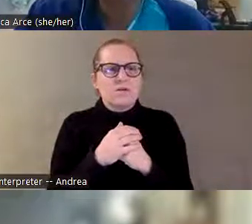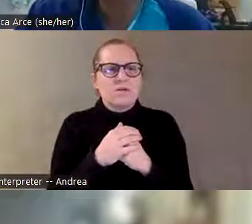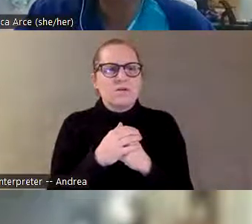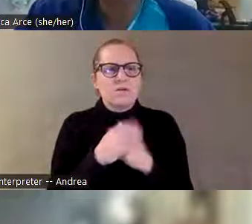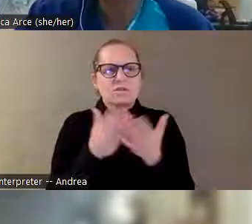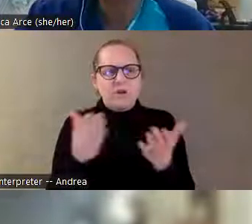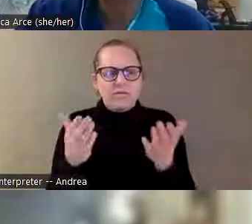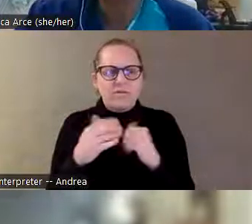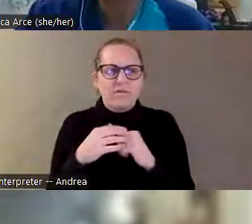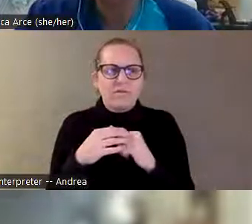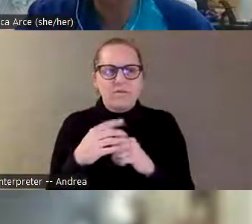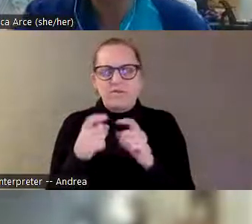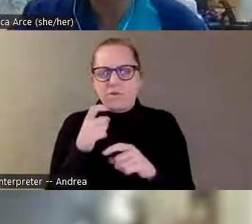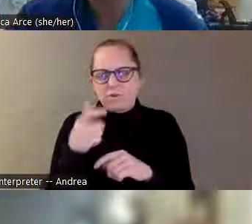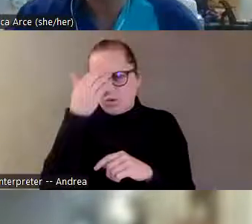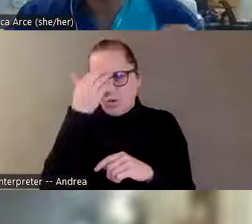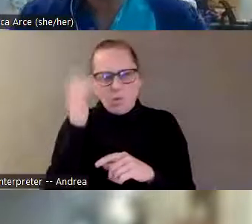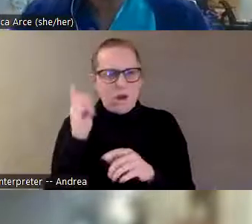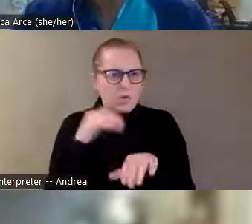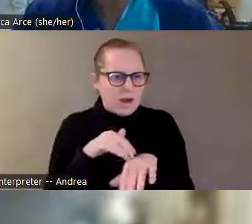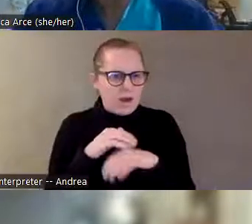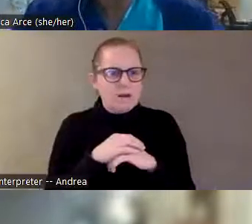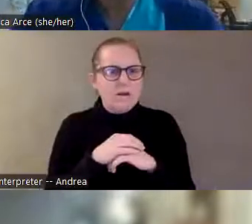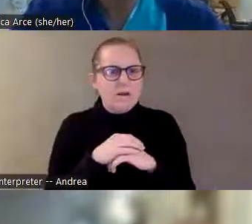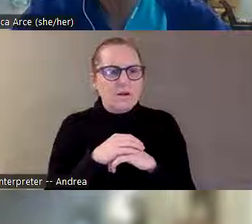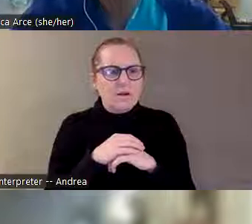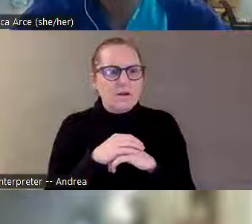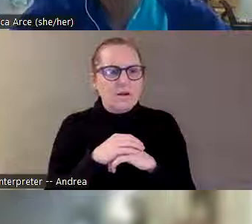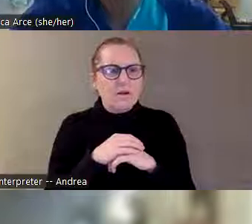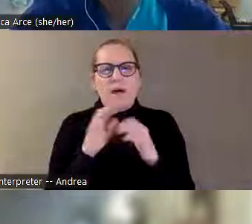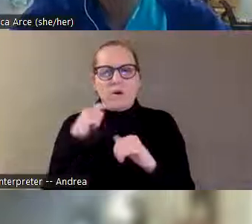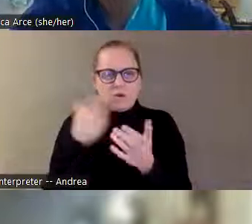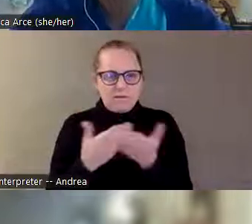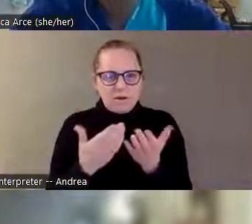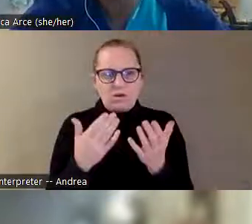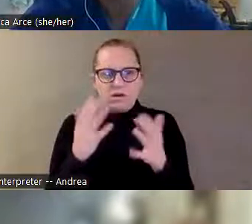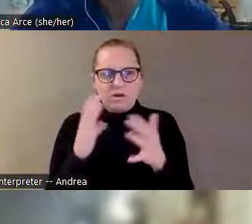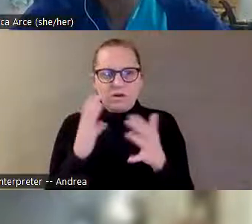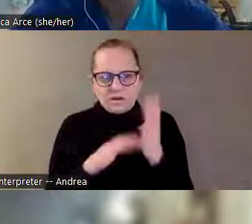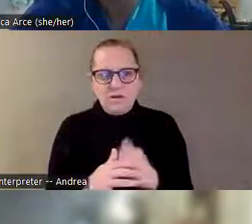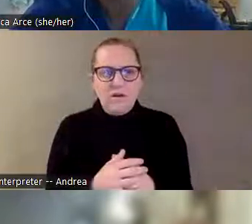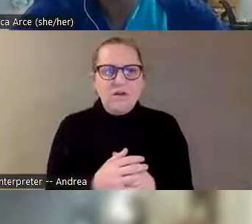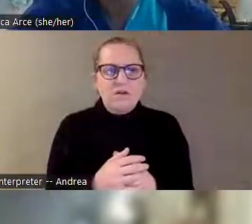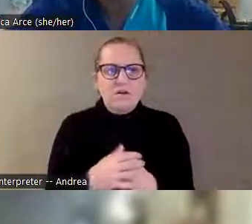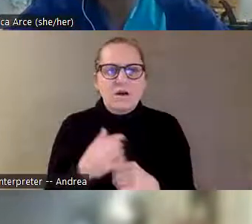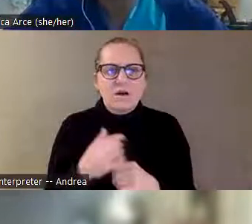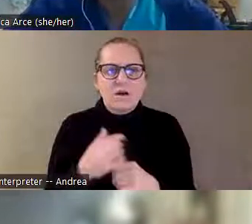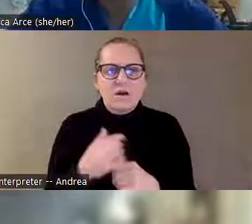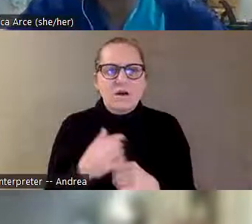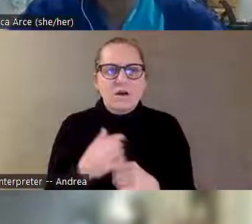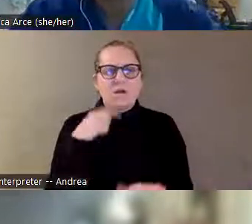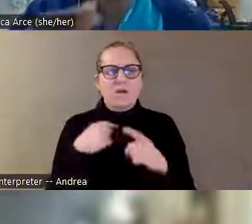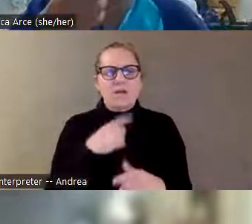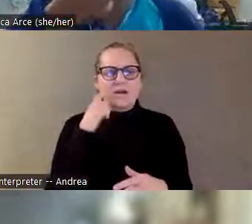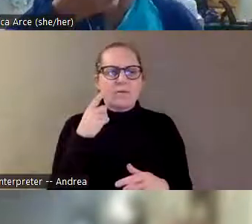stuff based on, you know, where we're at, how we got here and whatnot. And I think when we think about things